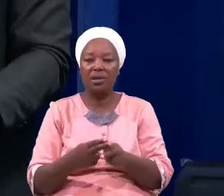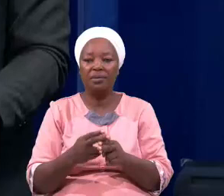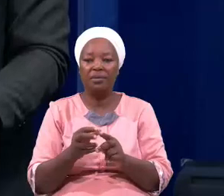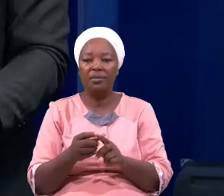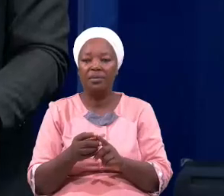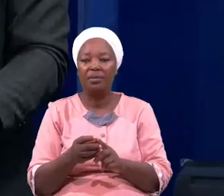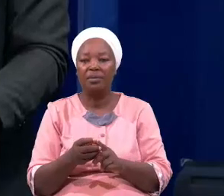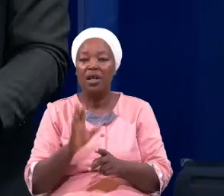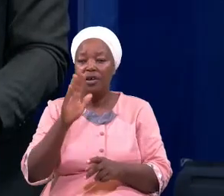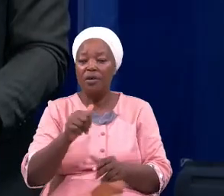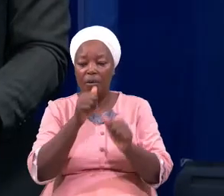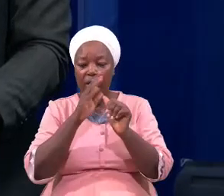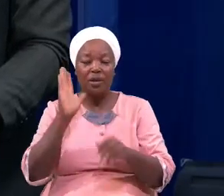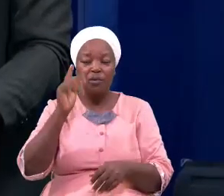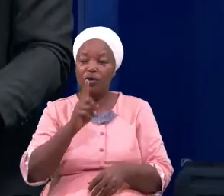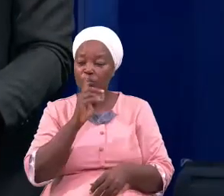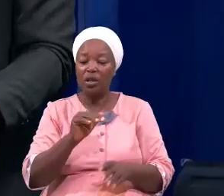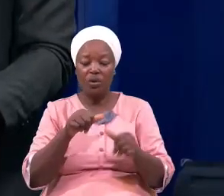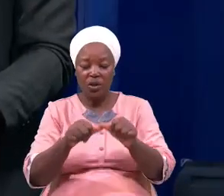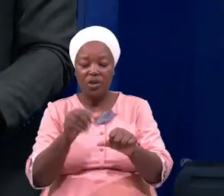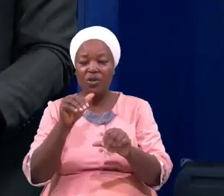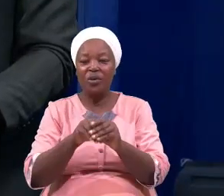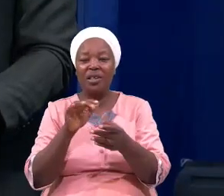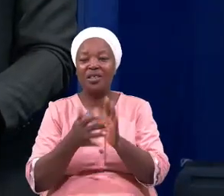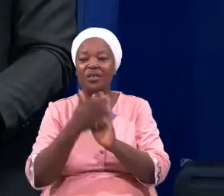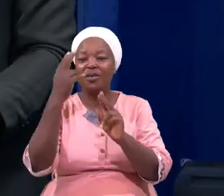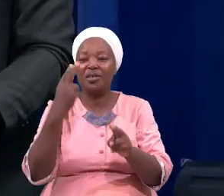I say your blessings will continue.